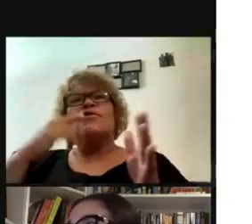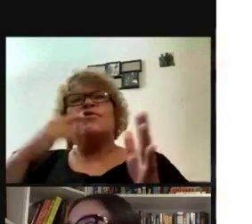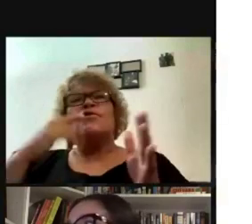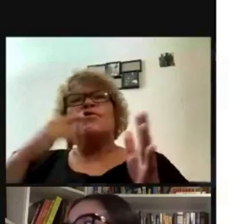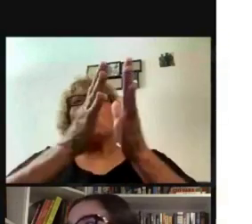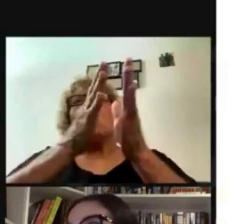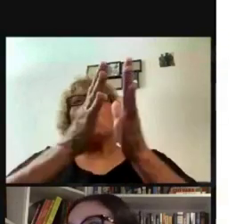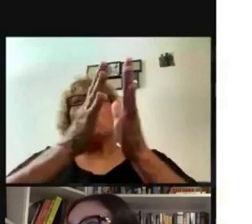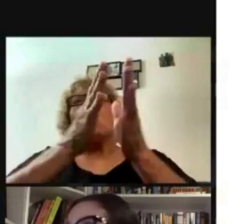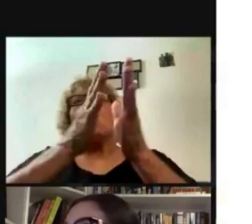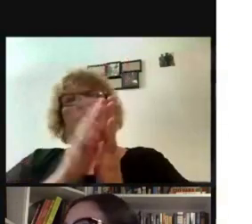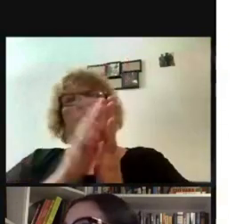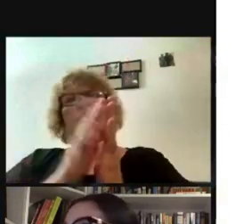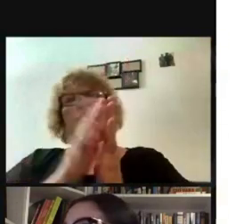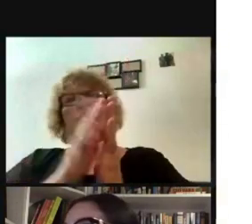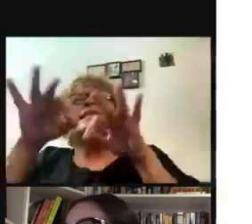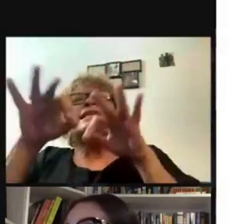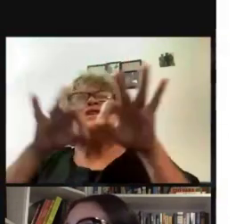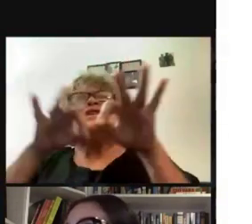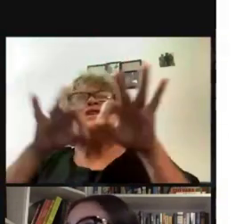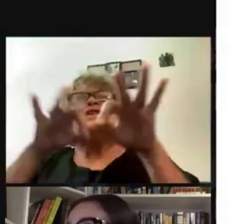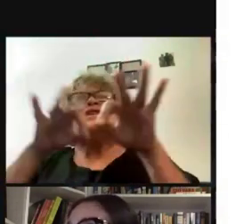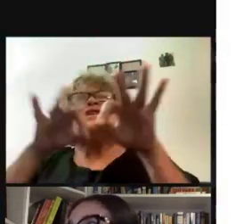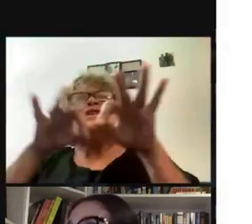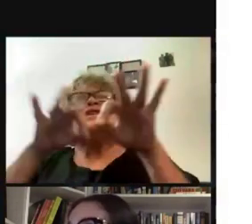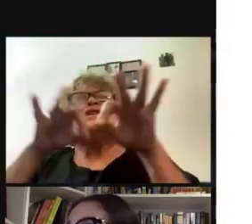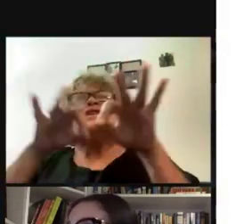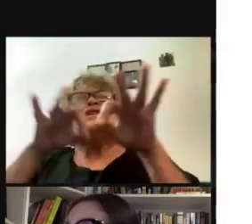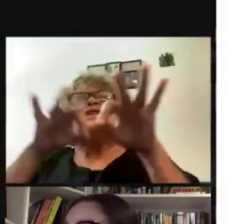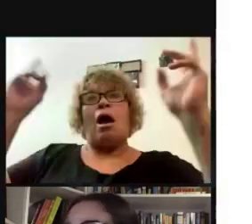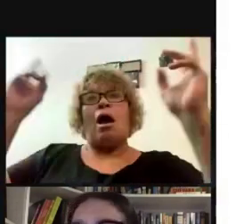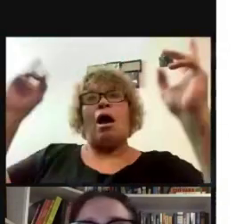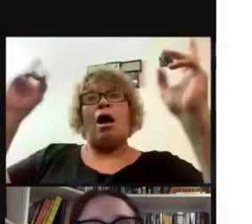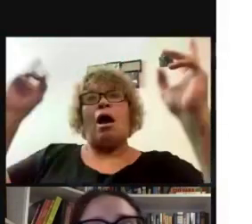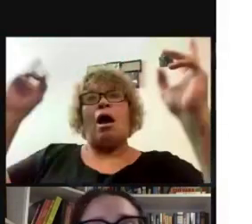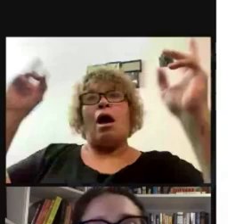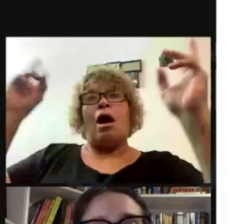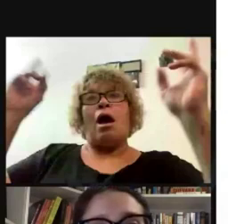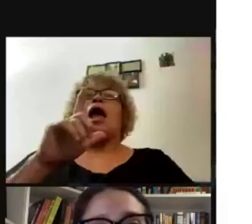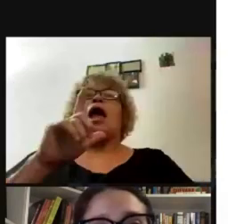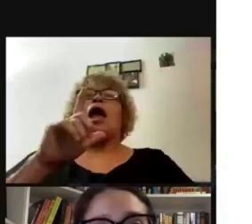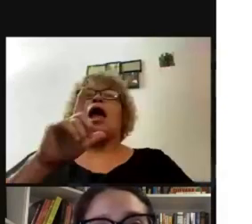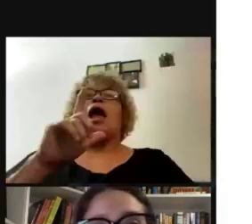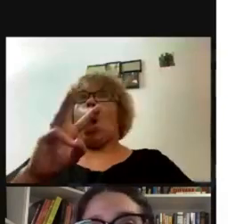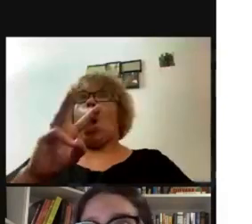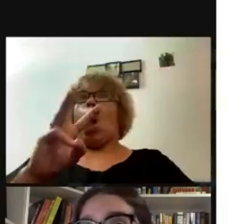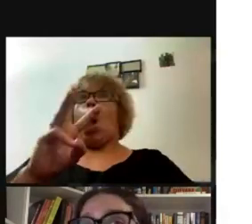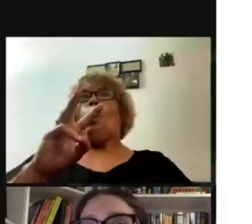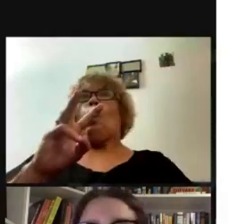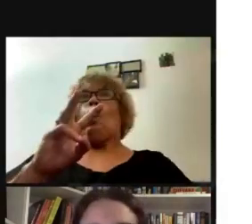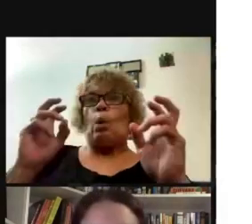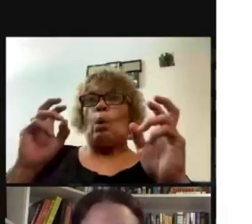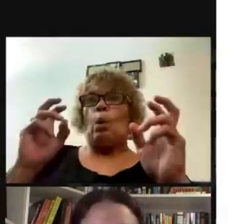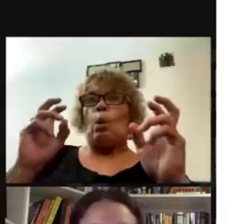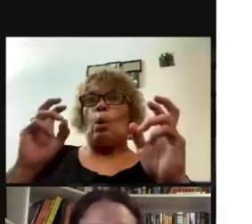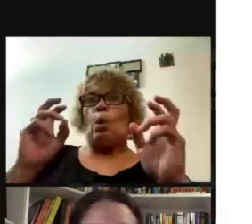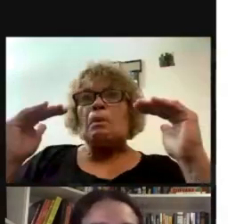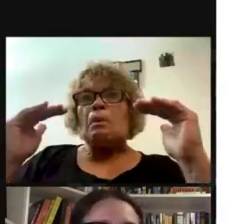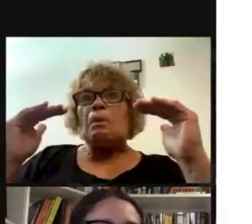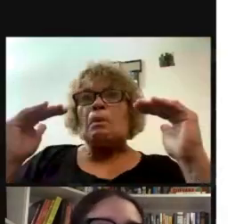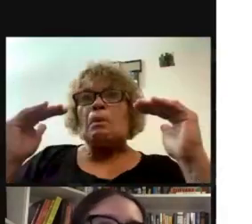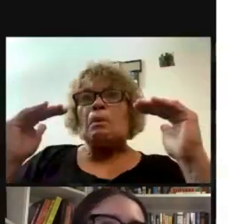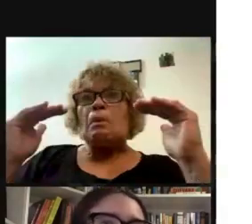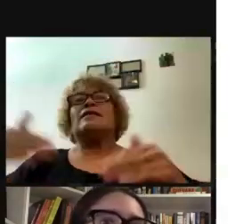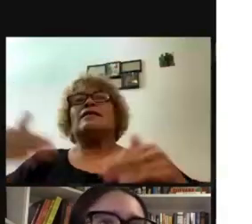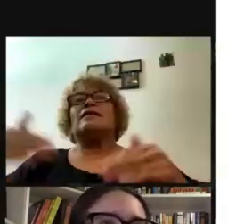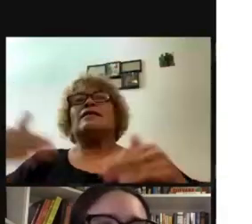request describes the parents as quote low Mexican type, and highlights that the young boy